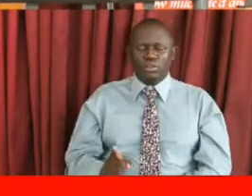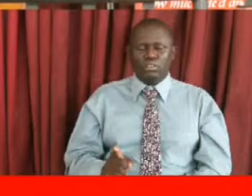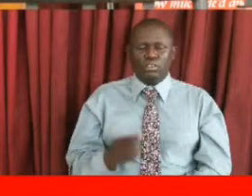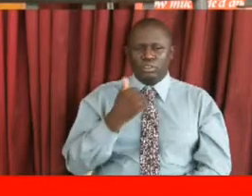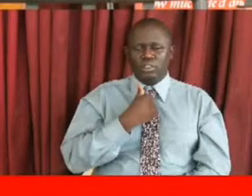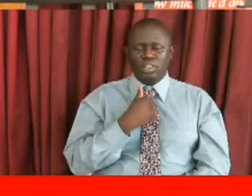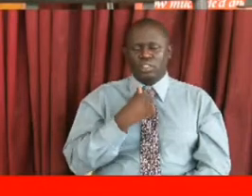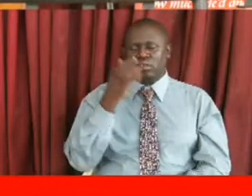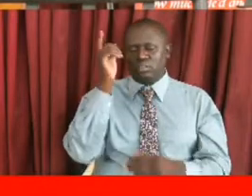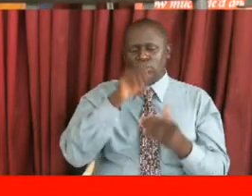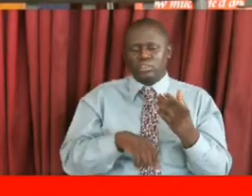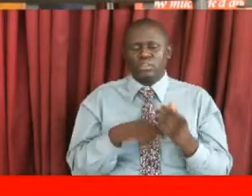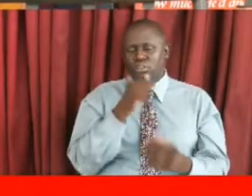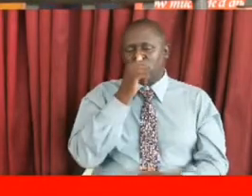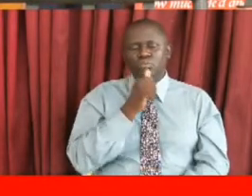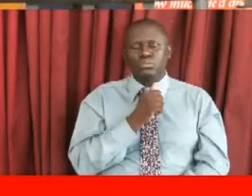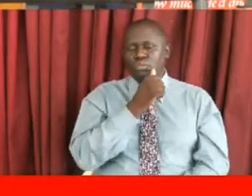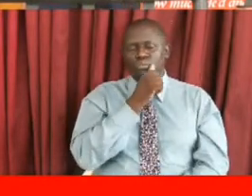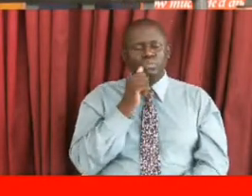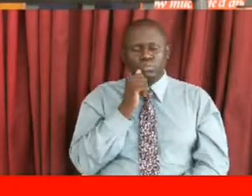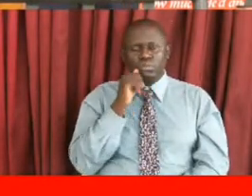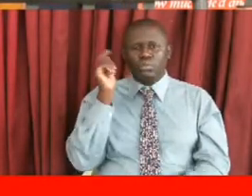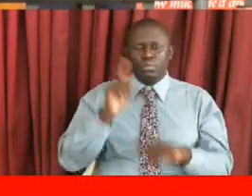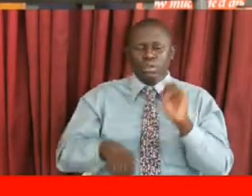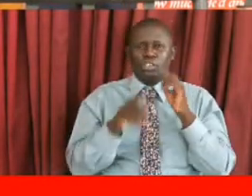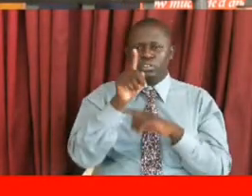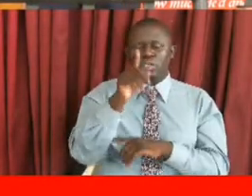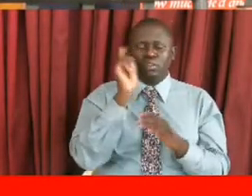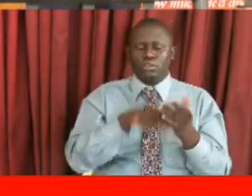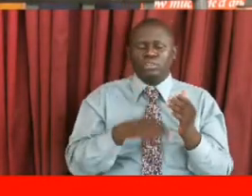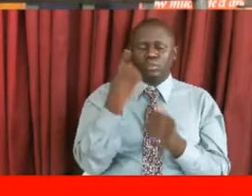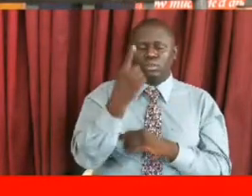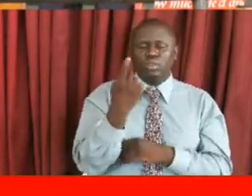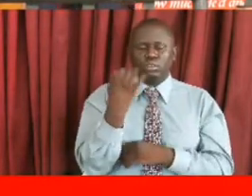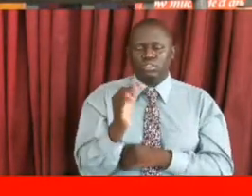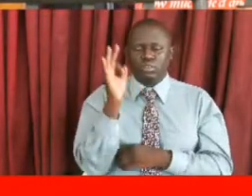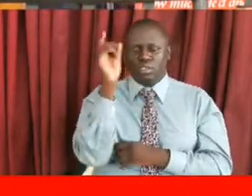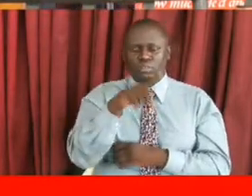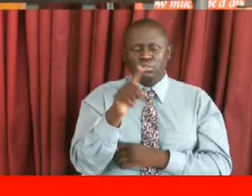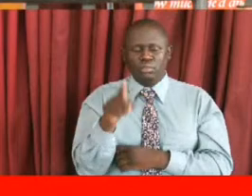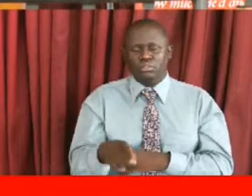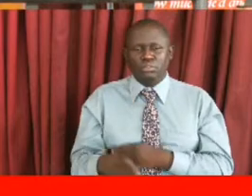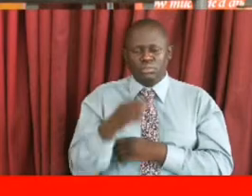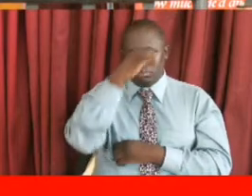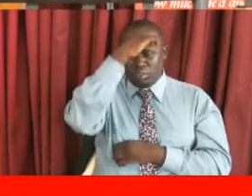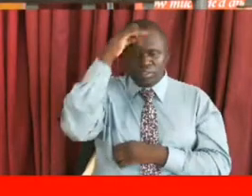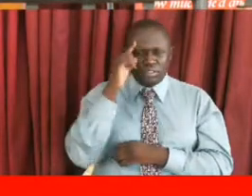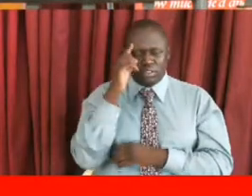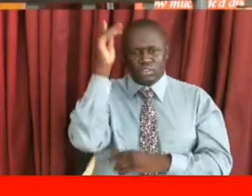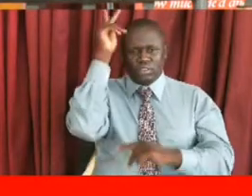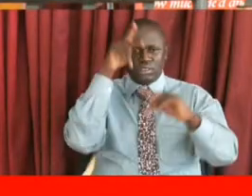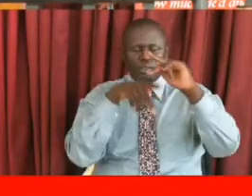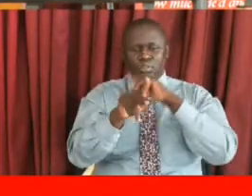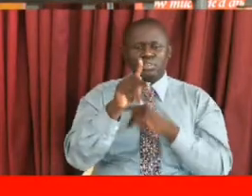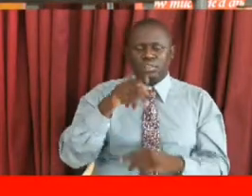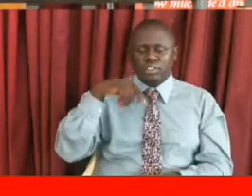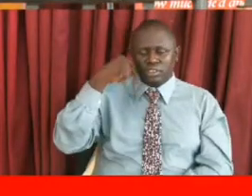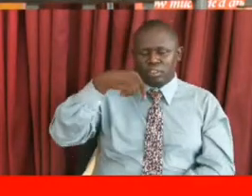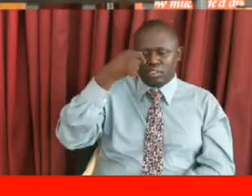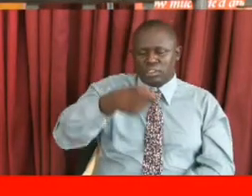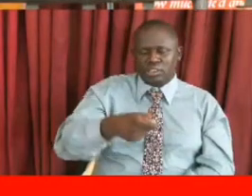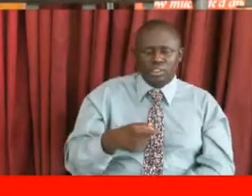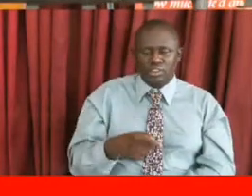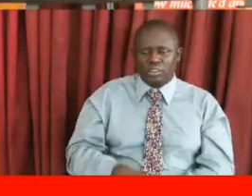God but you are one of them you are one of the Mysteries because the prophet says this great